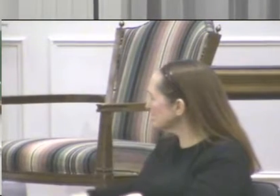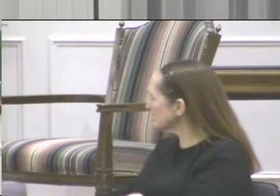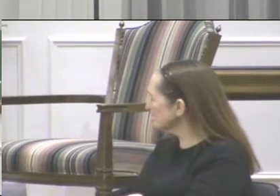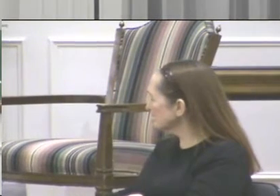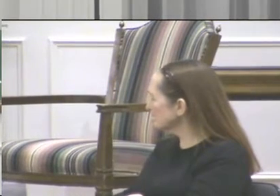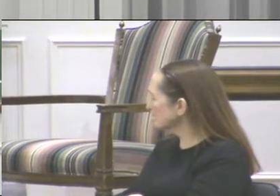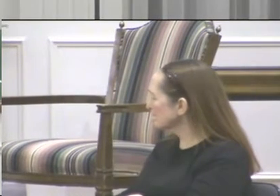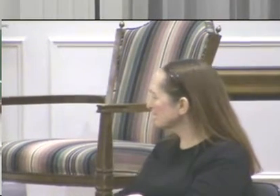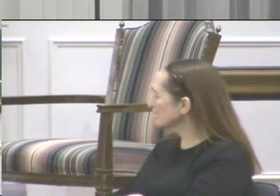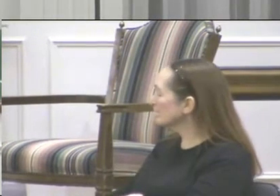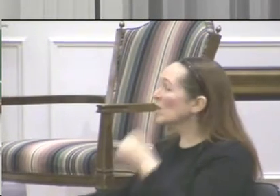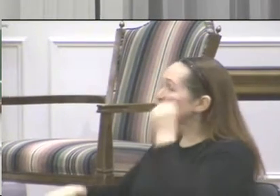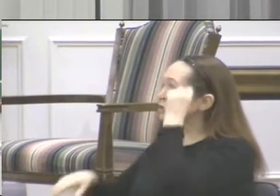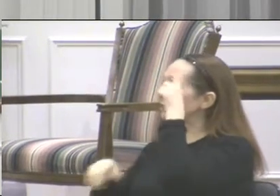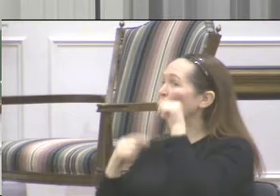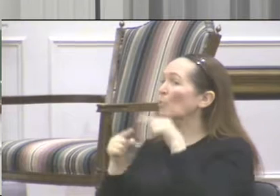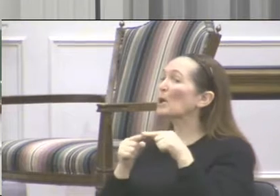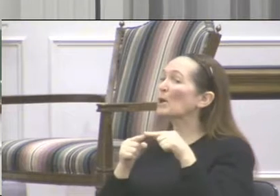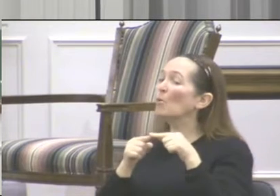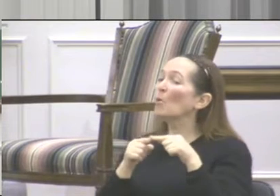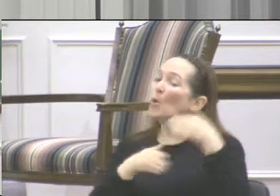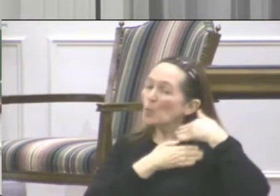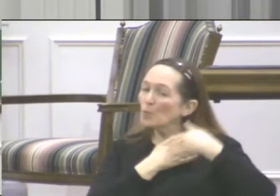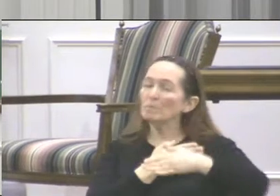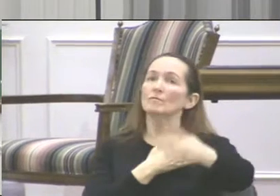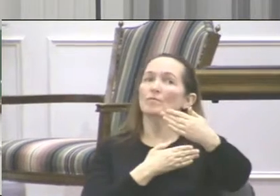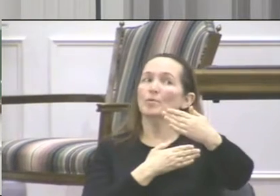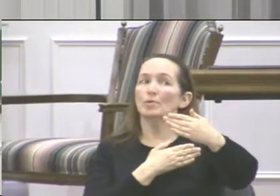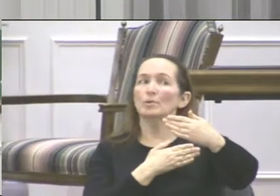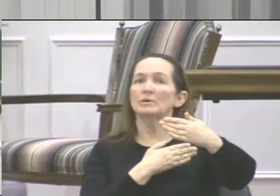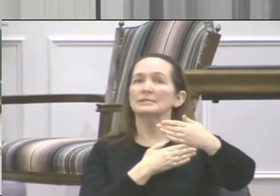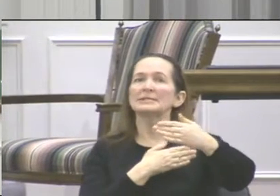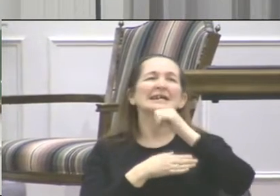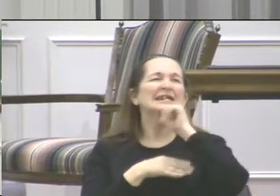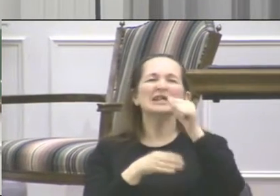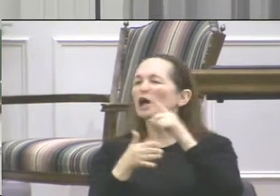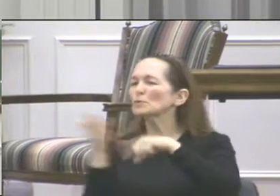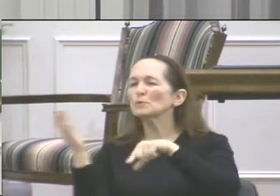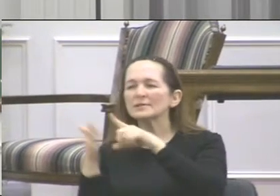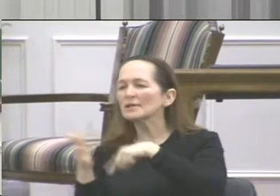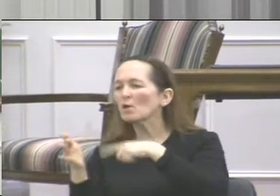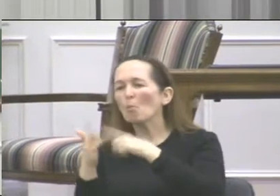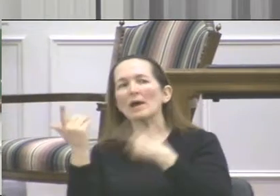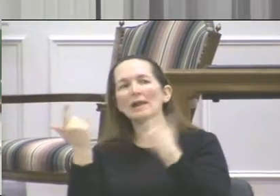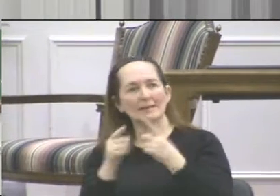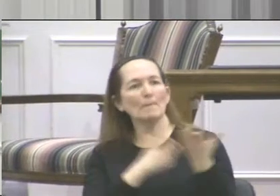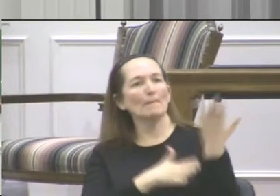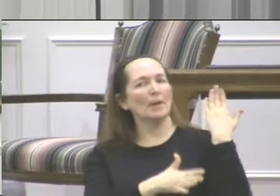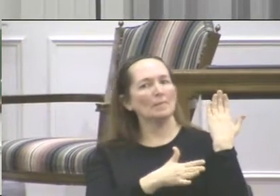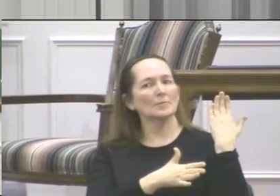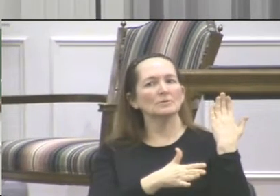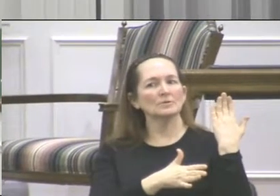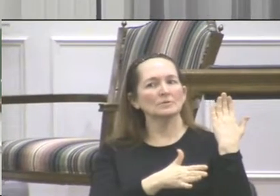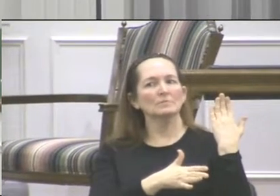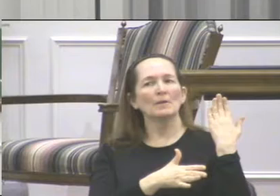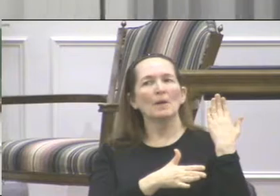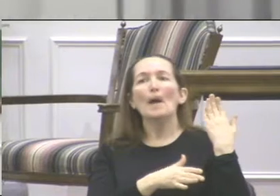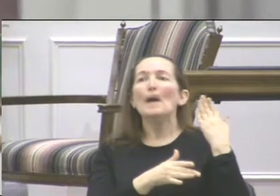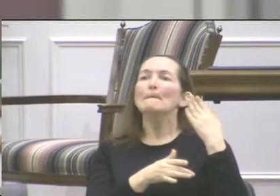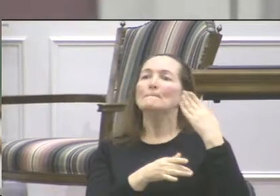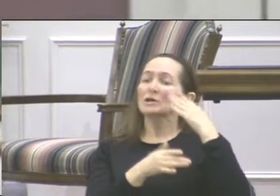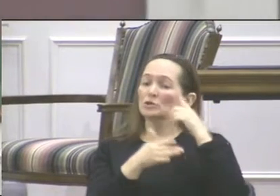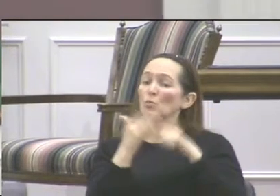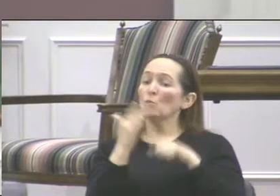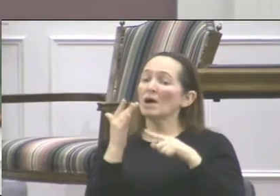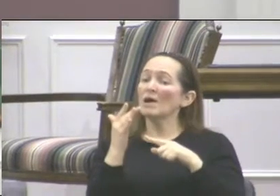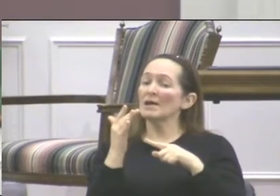When we move forward, it is not being critical of what has come behind us, what has got us to this, because what has got us to here